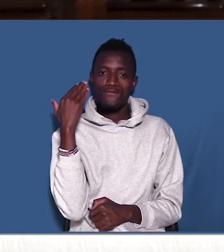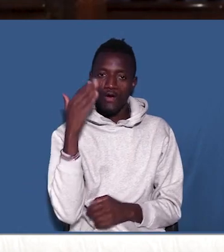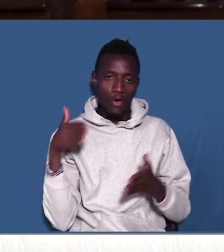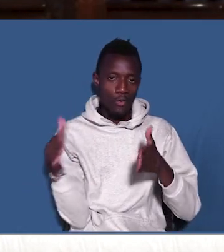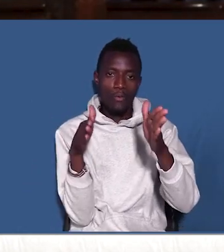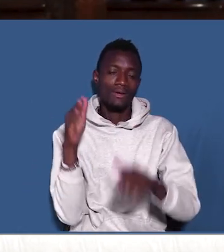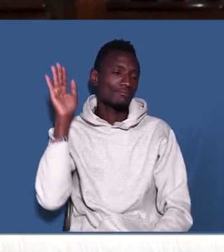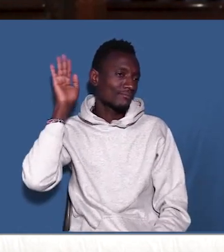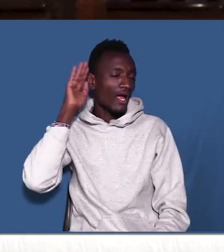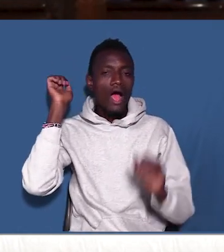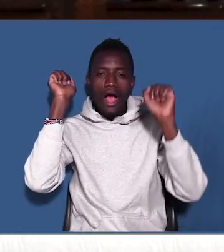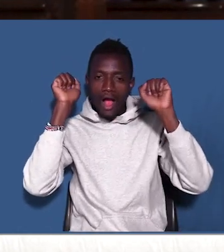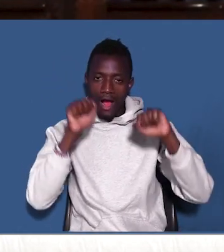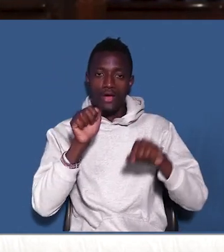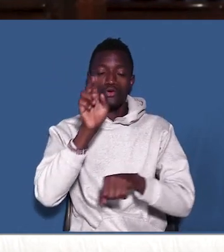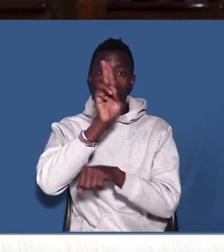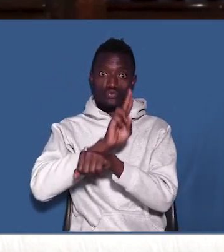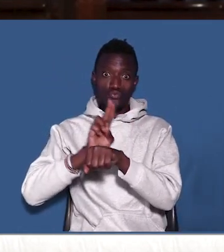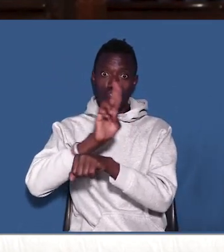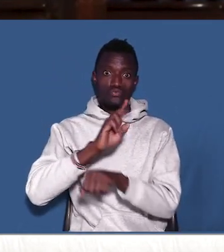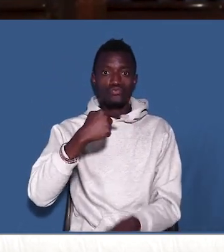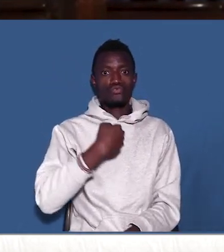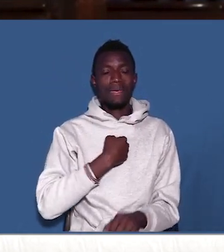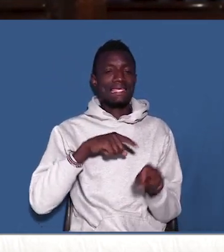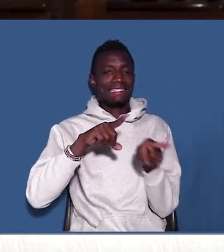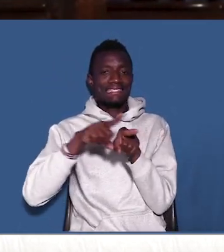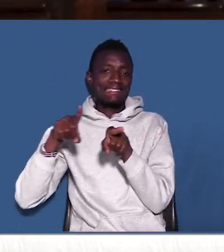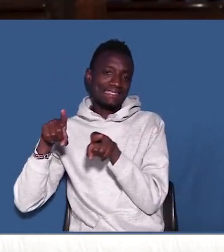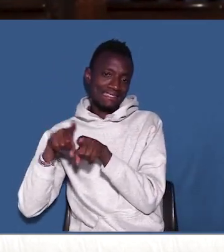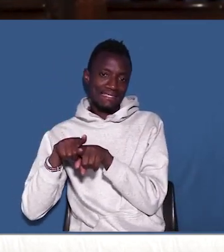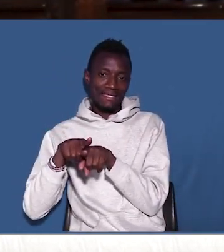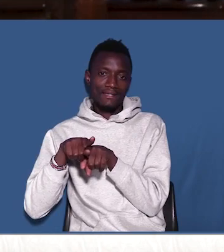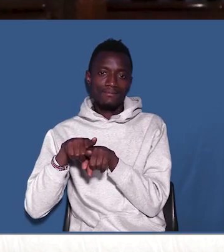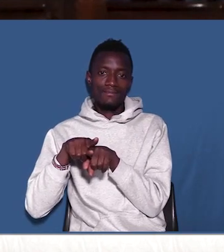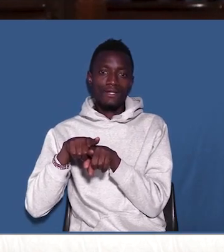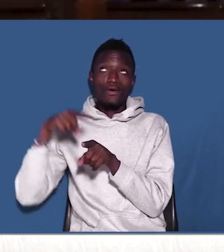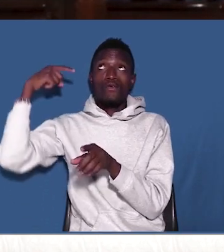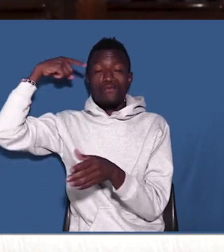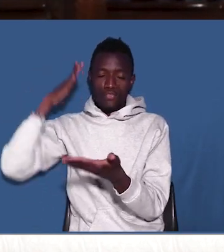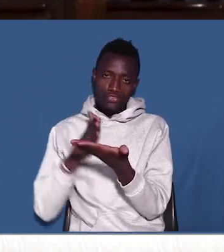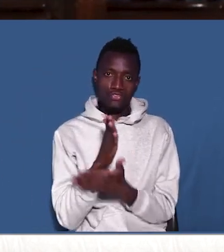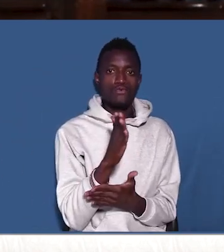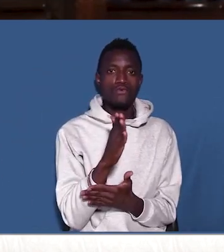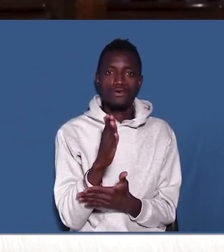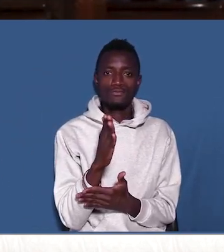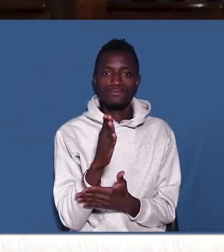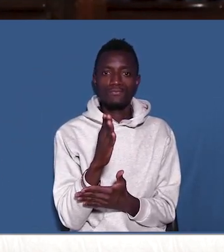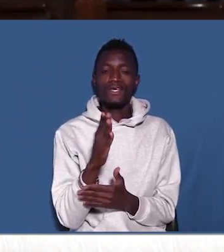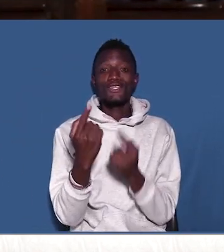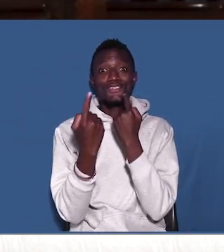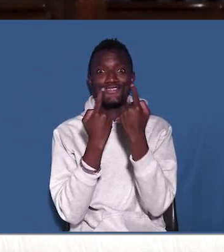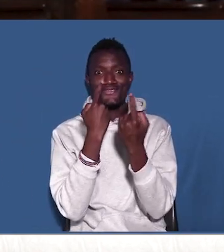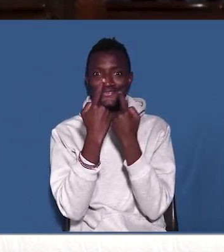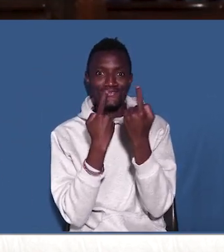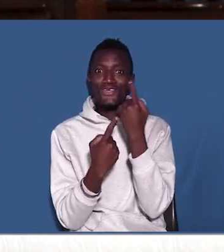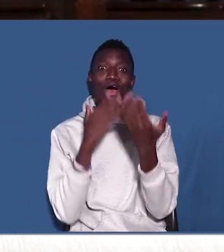as an instrument, dear Lord, to speak that deep truth that you